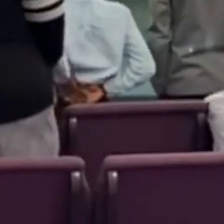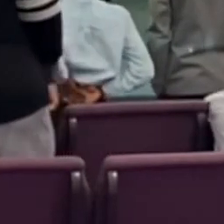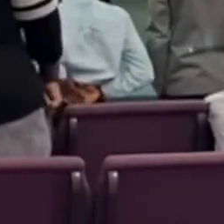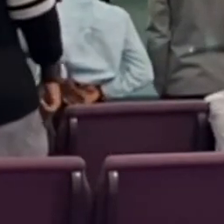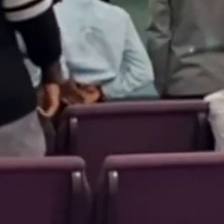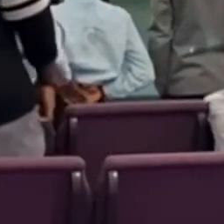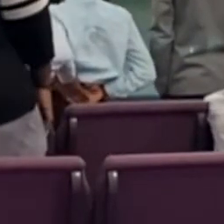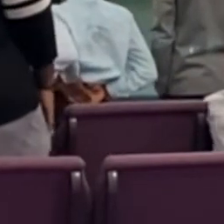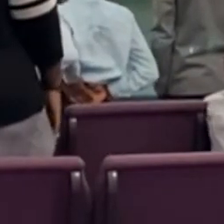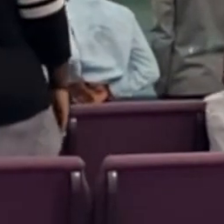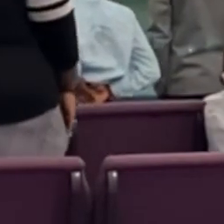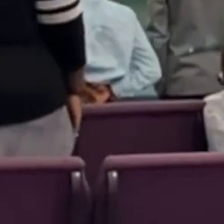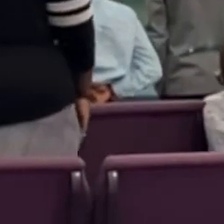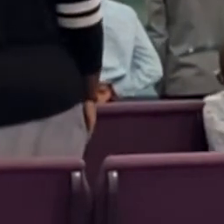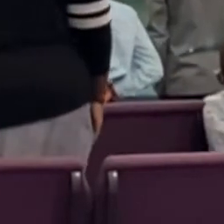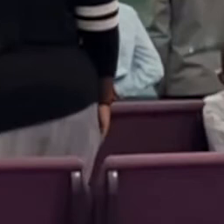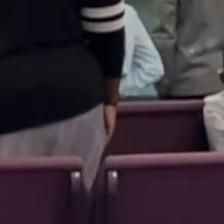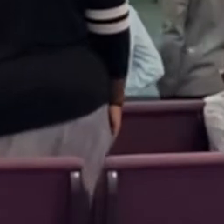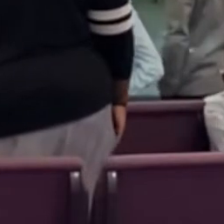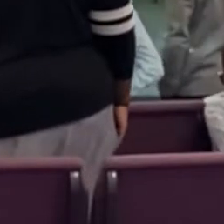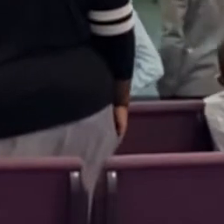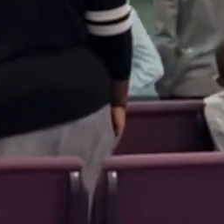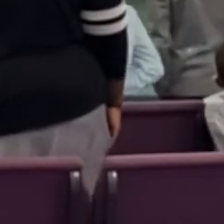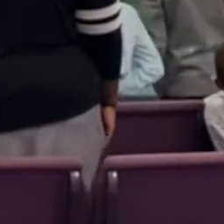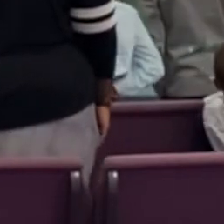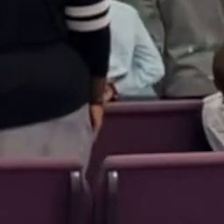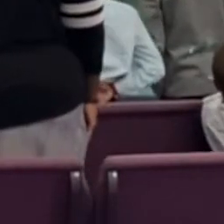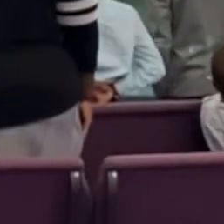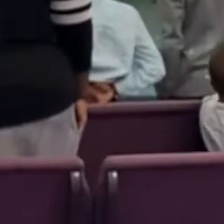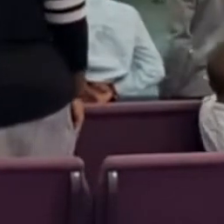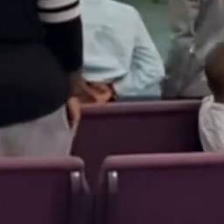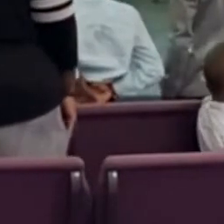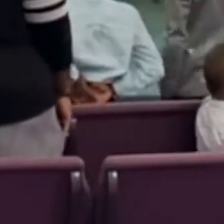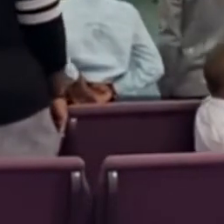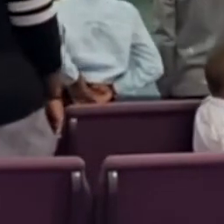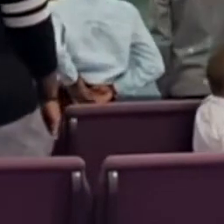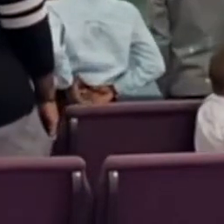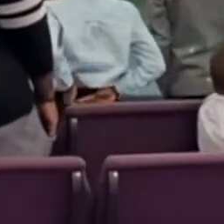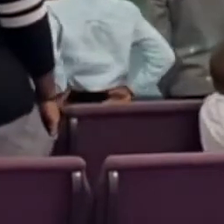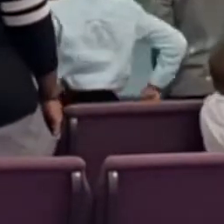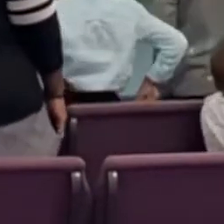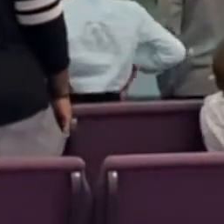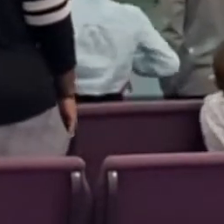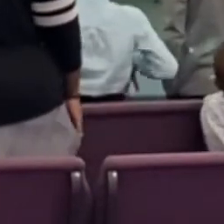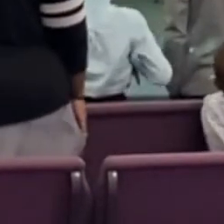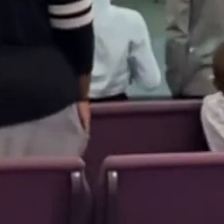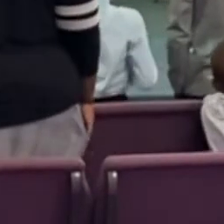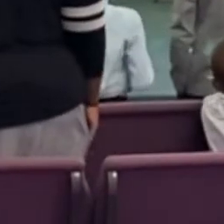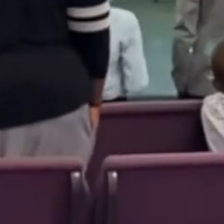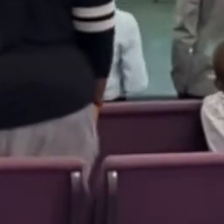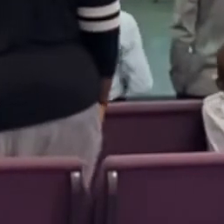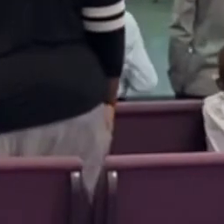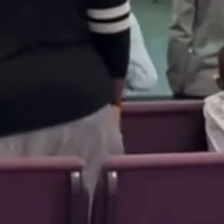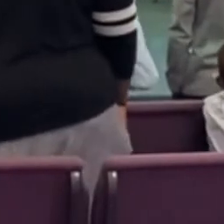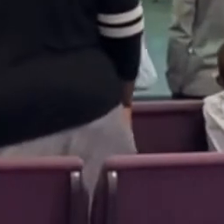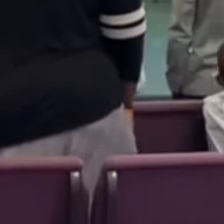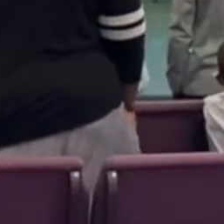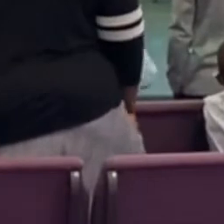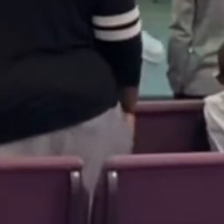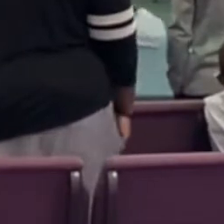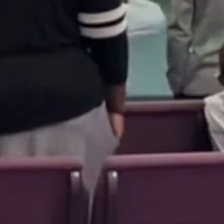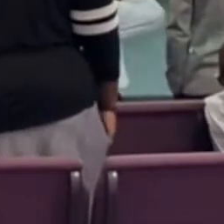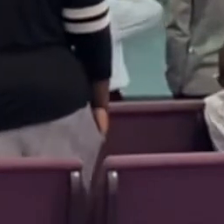dream dreams. And on my servants and on my handmaidens, I will pour out in those days of